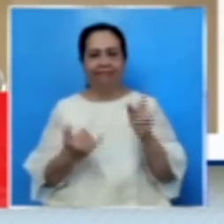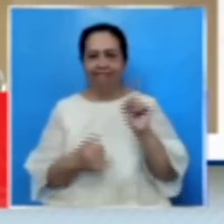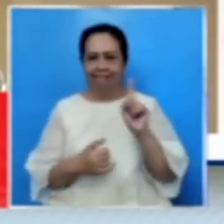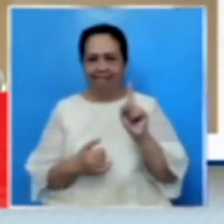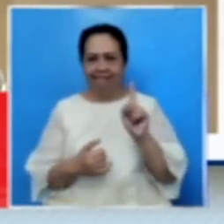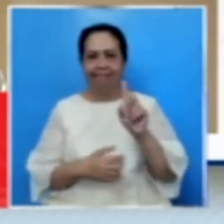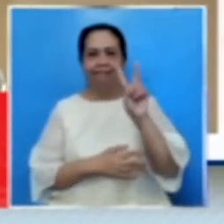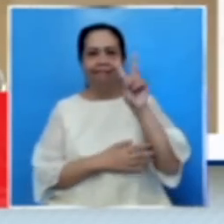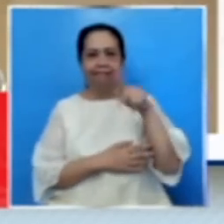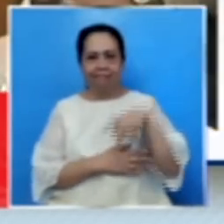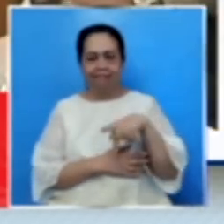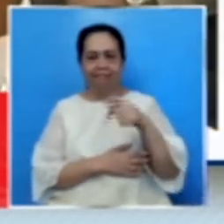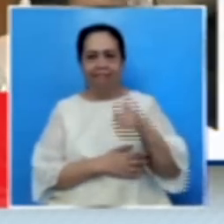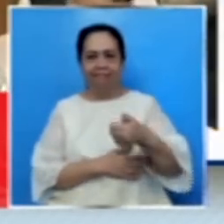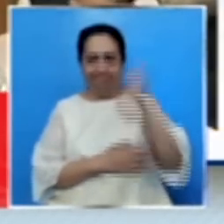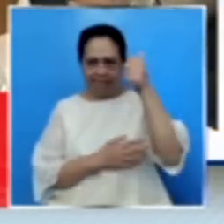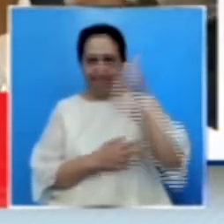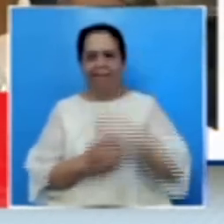president-elect.